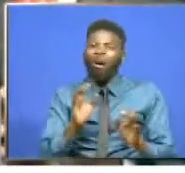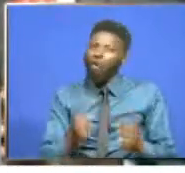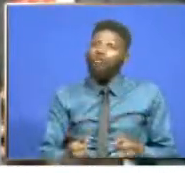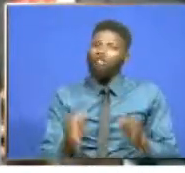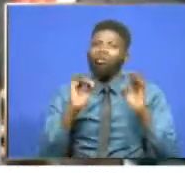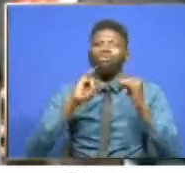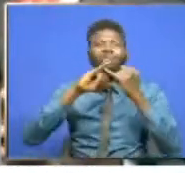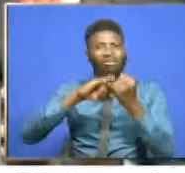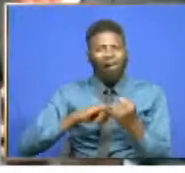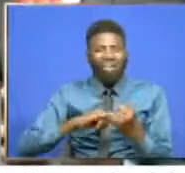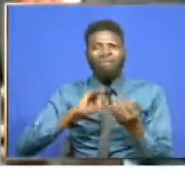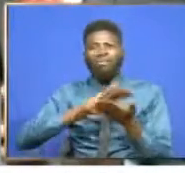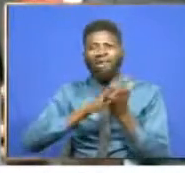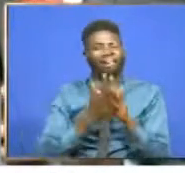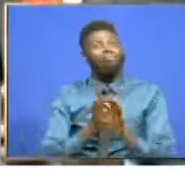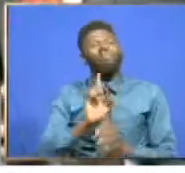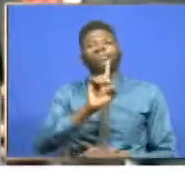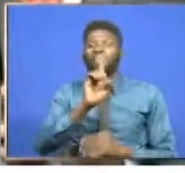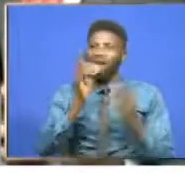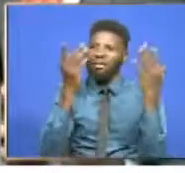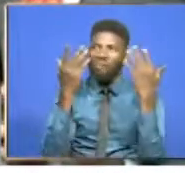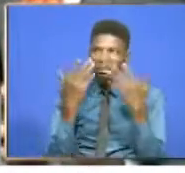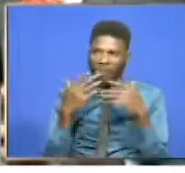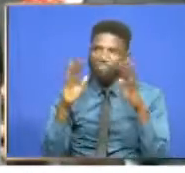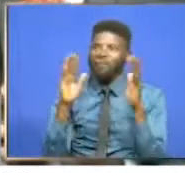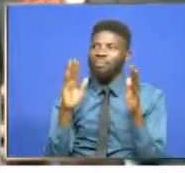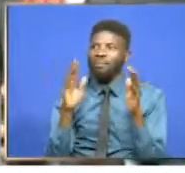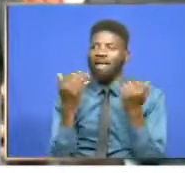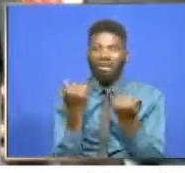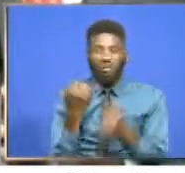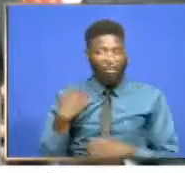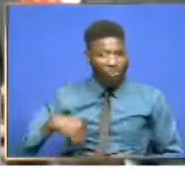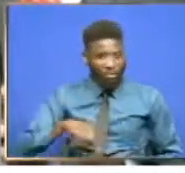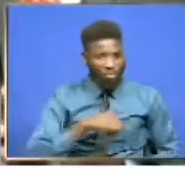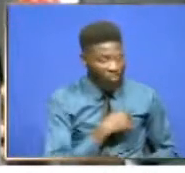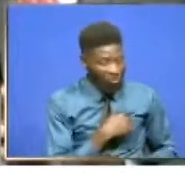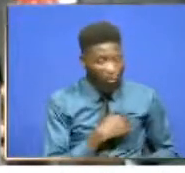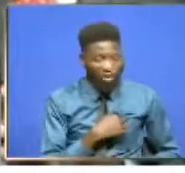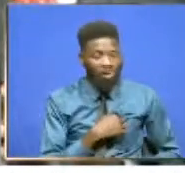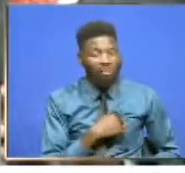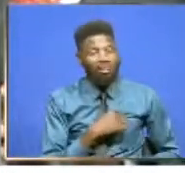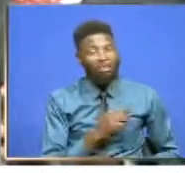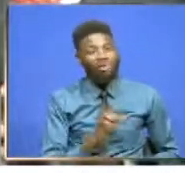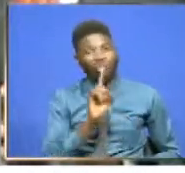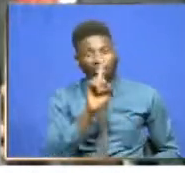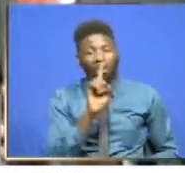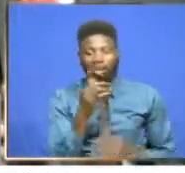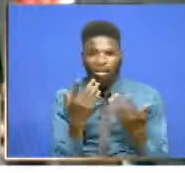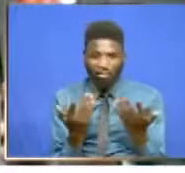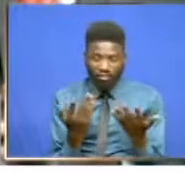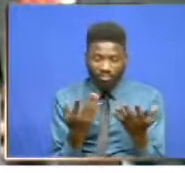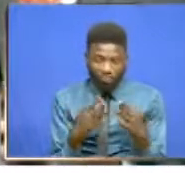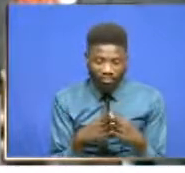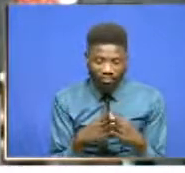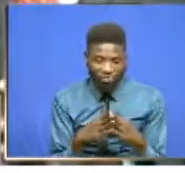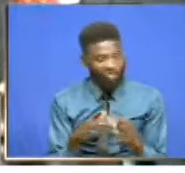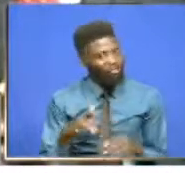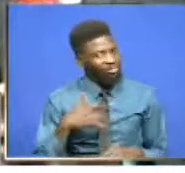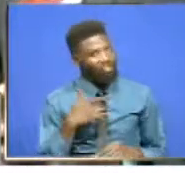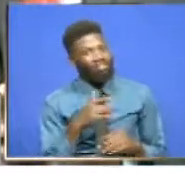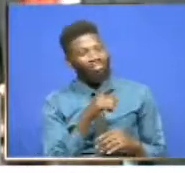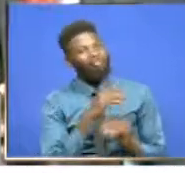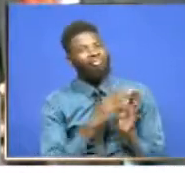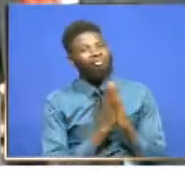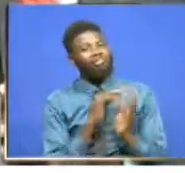one. We became one, all of us. Not that we are one. We needed to operate. Actually, here. Really interesting. You know,